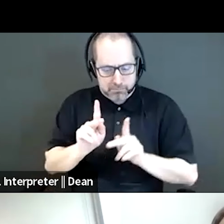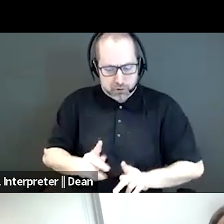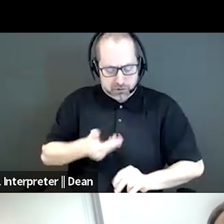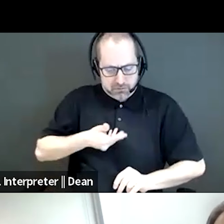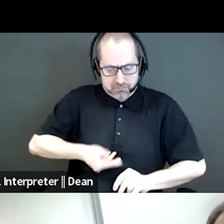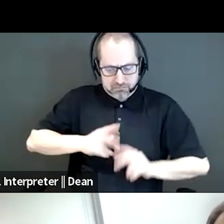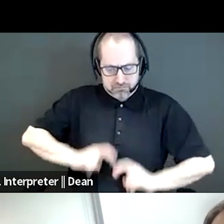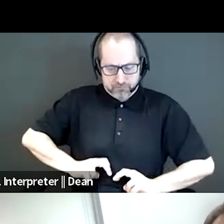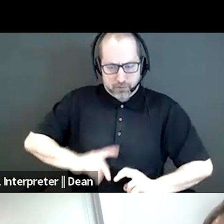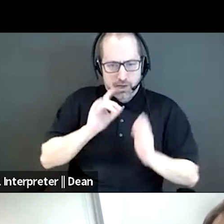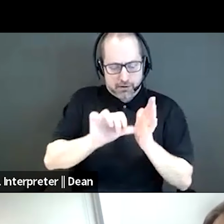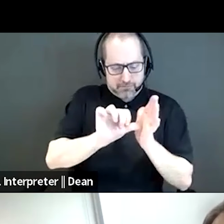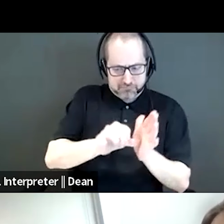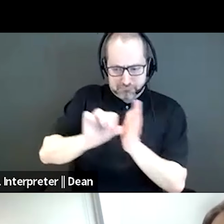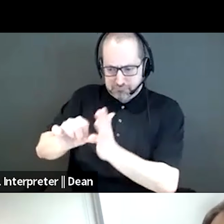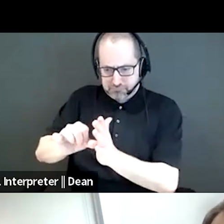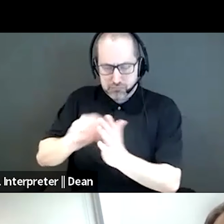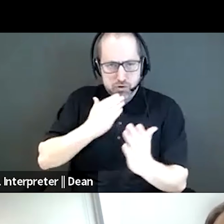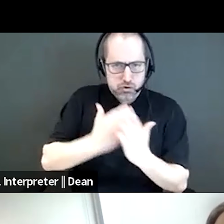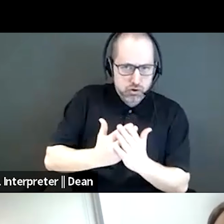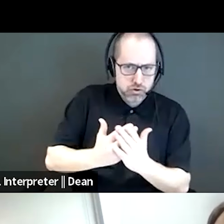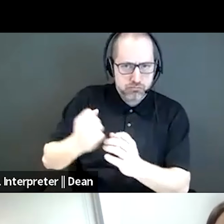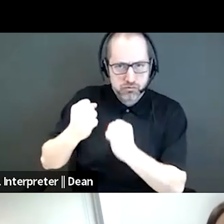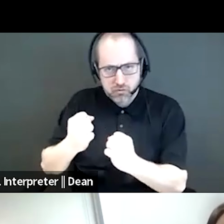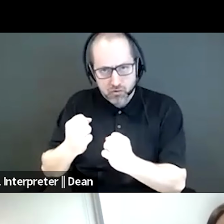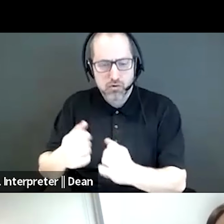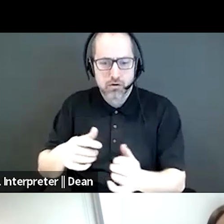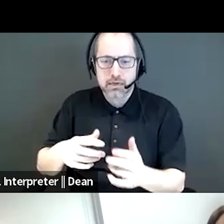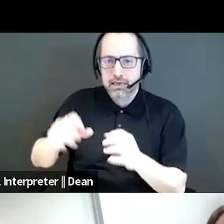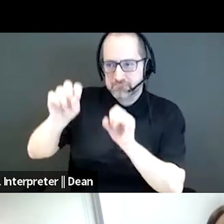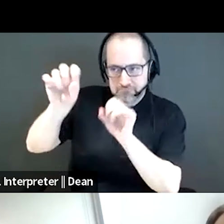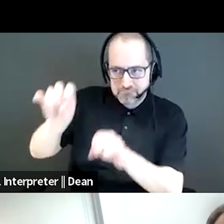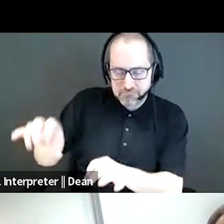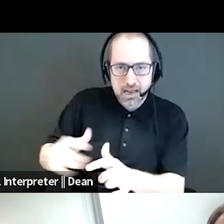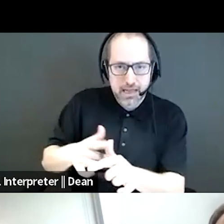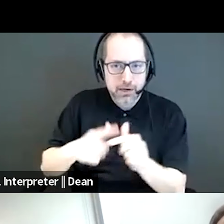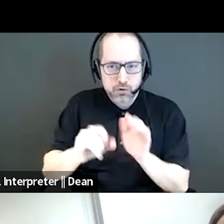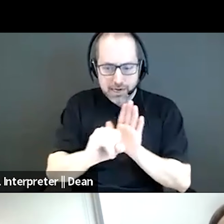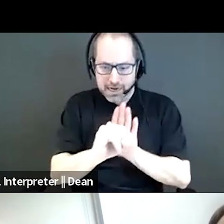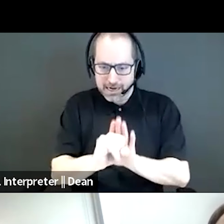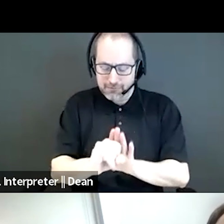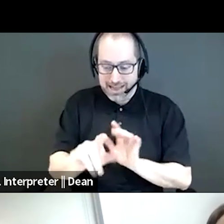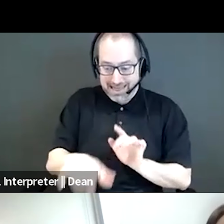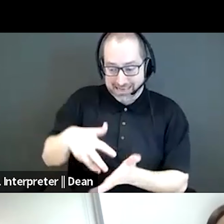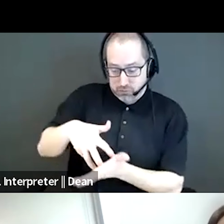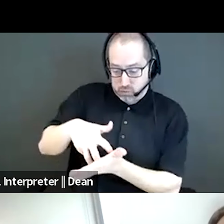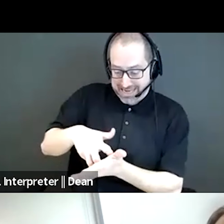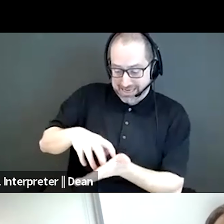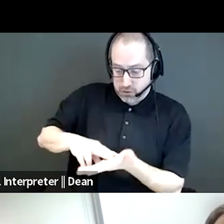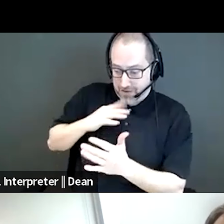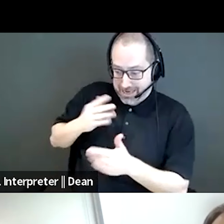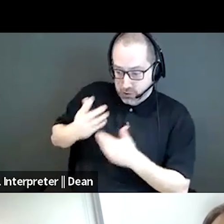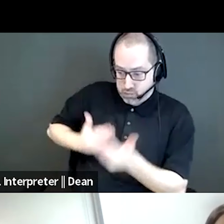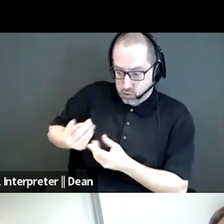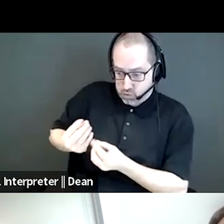and how much that's costing you in terms of draining your energy maybe. So these all can be identified using